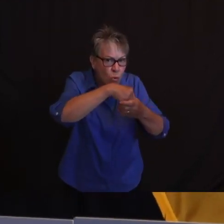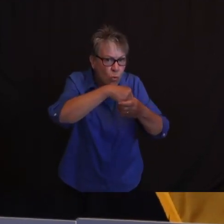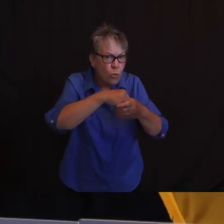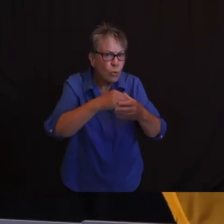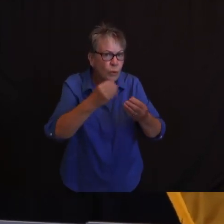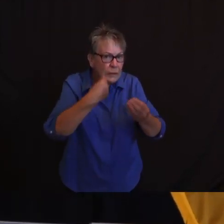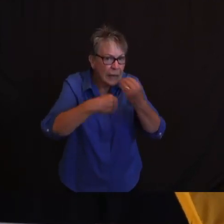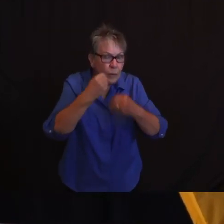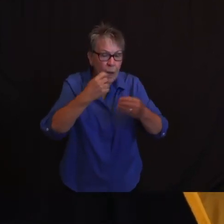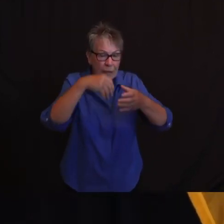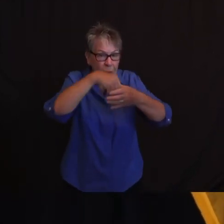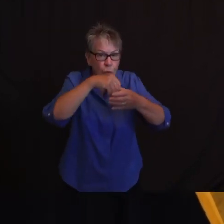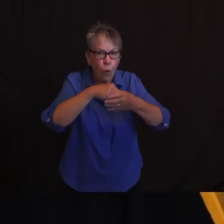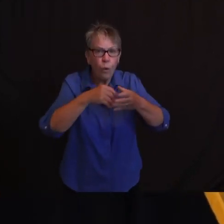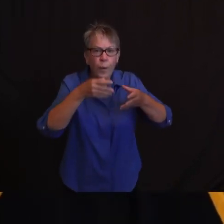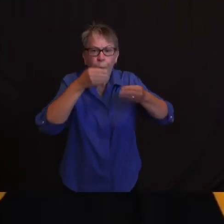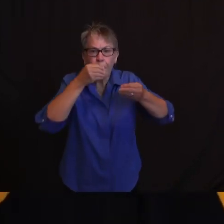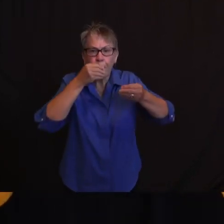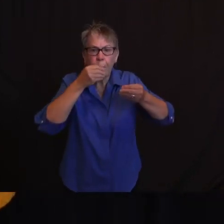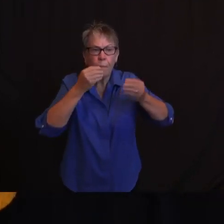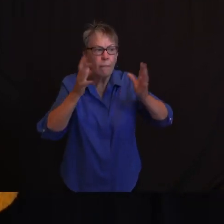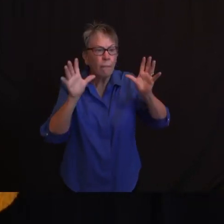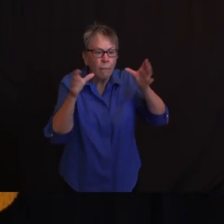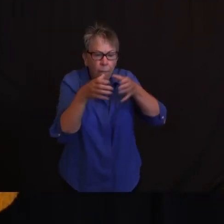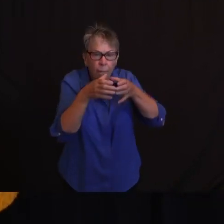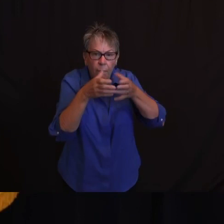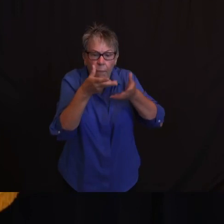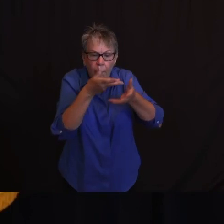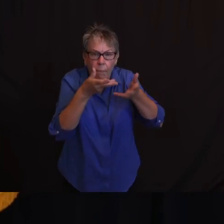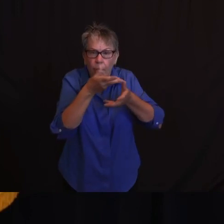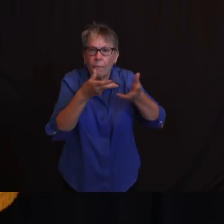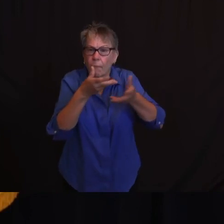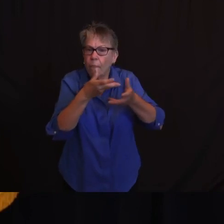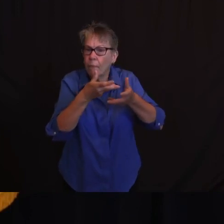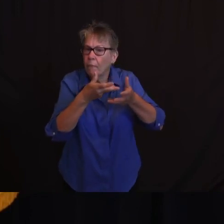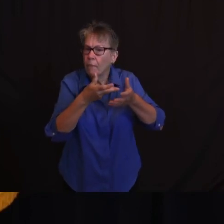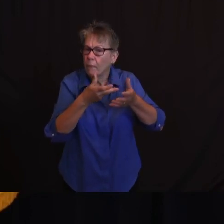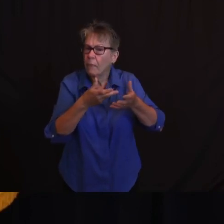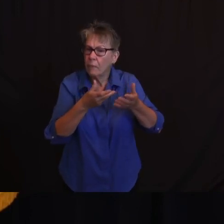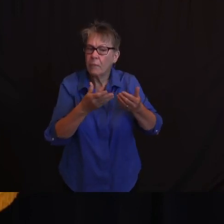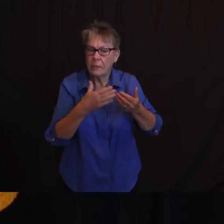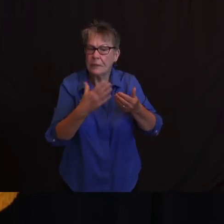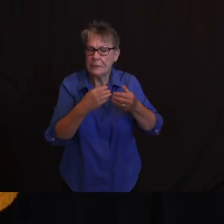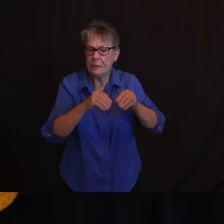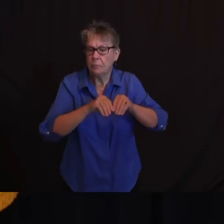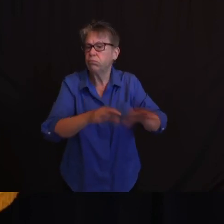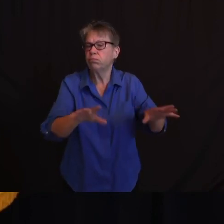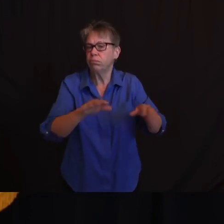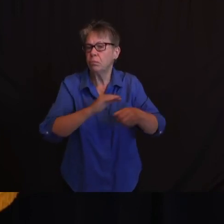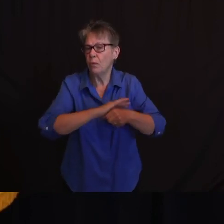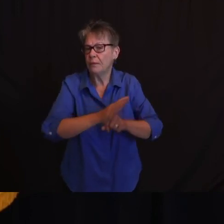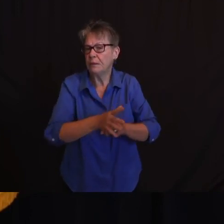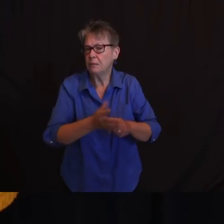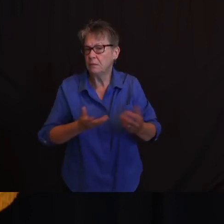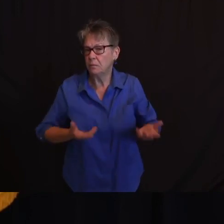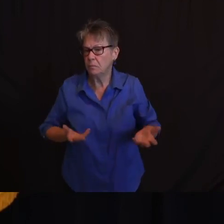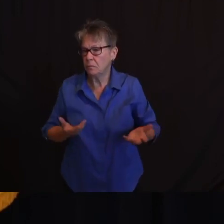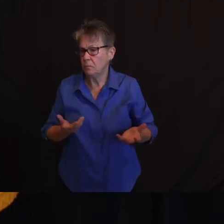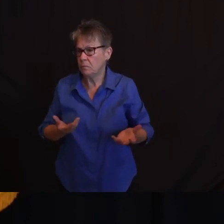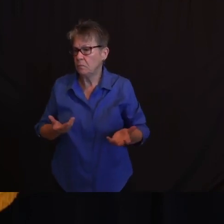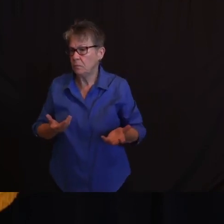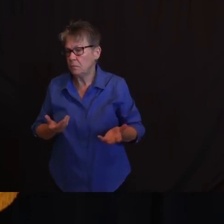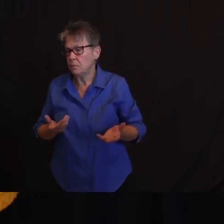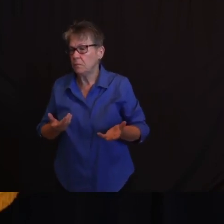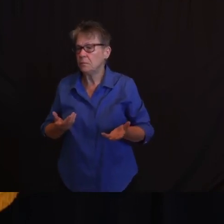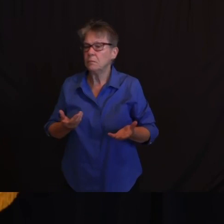parties associated with beach towns and other places have occurred. We have anecdotal information of the occasional person who said that they were at